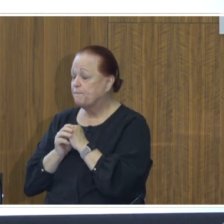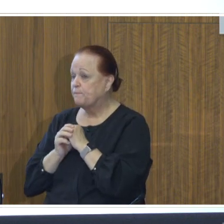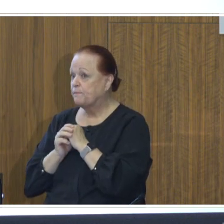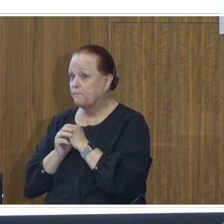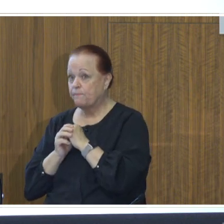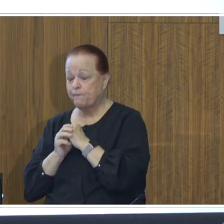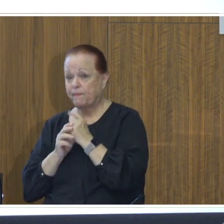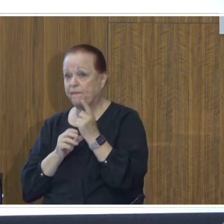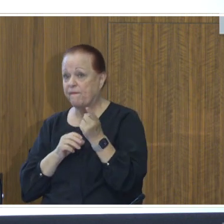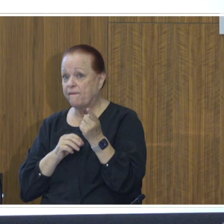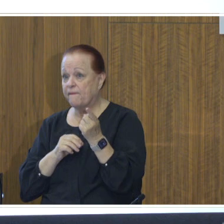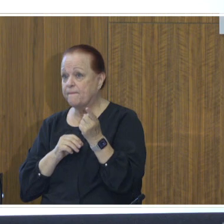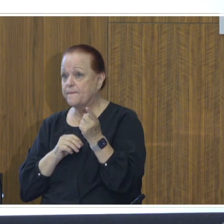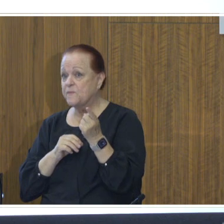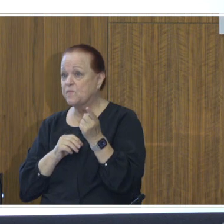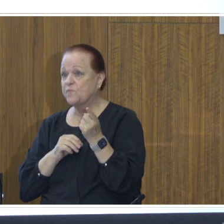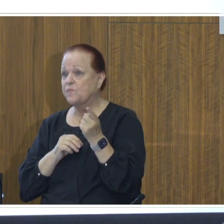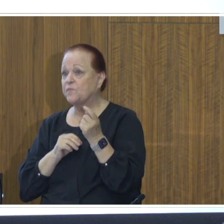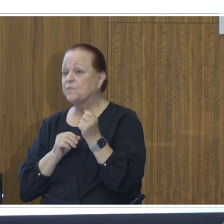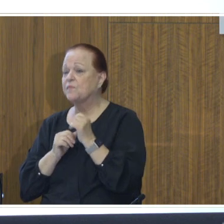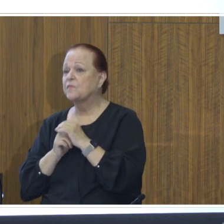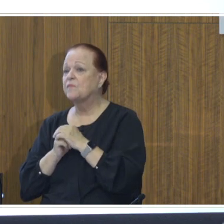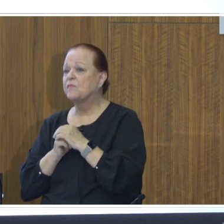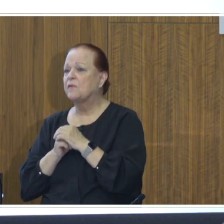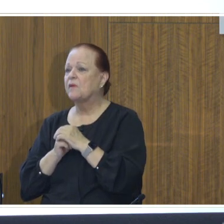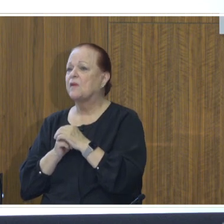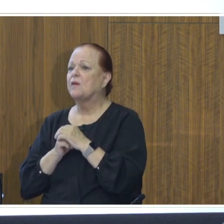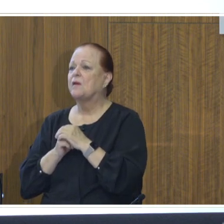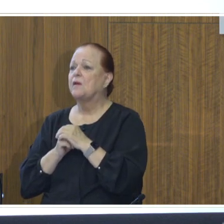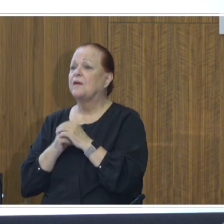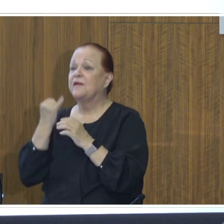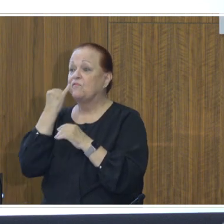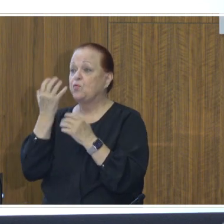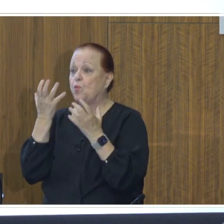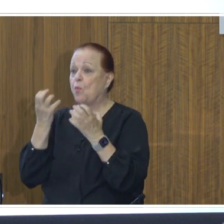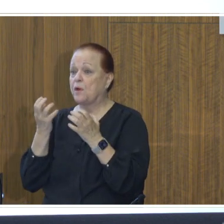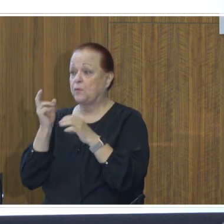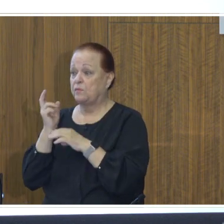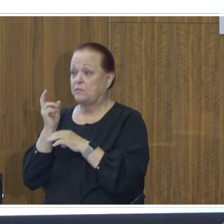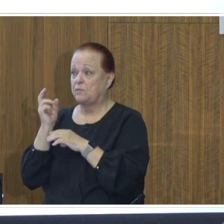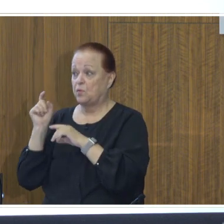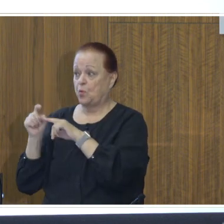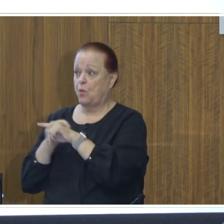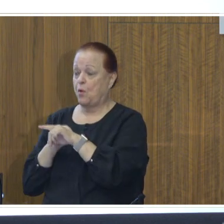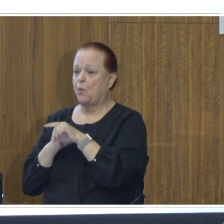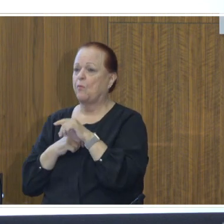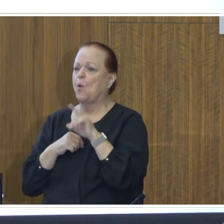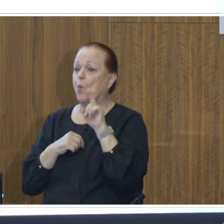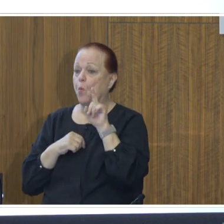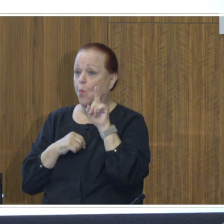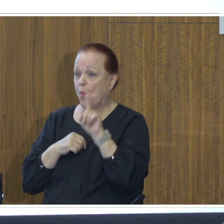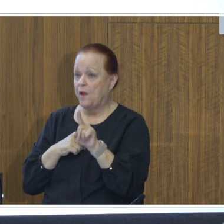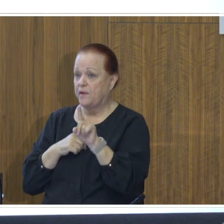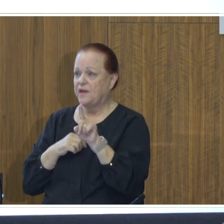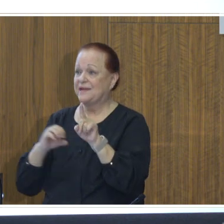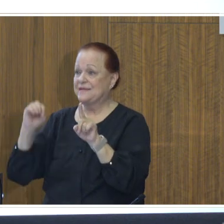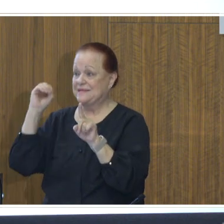Yes, and if you would like to ask a question via the phone, you may press 1 and then 0 at this time.